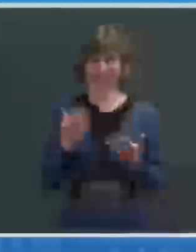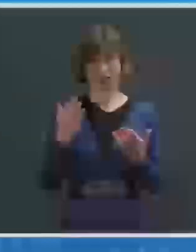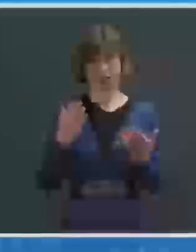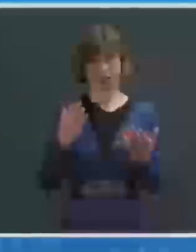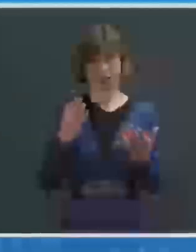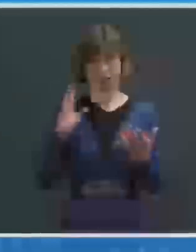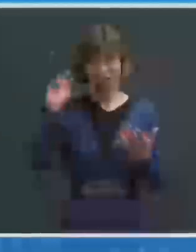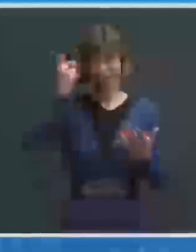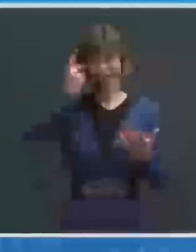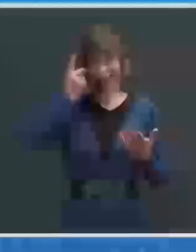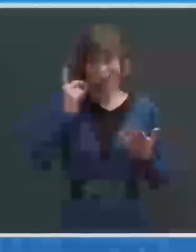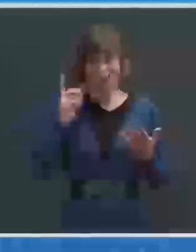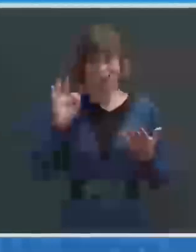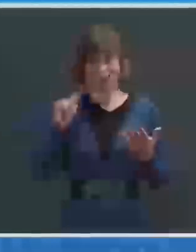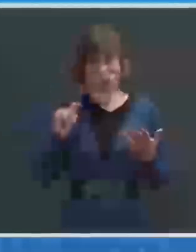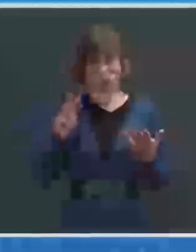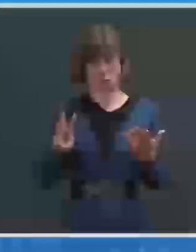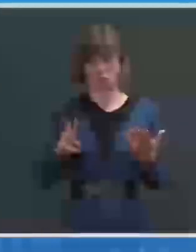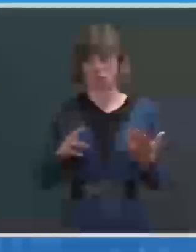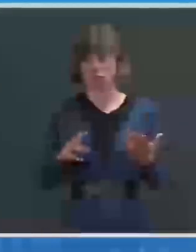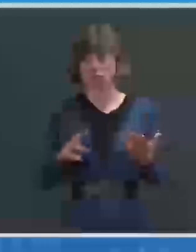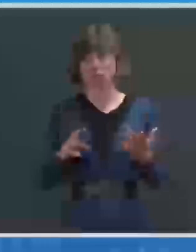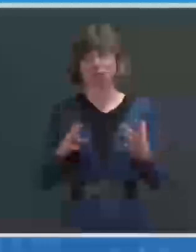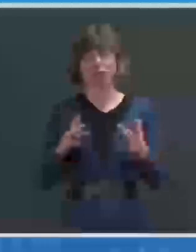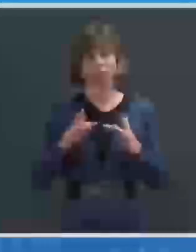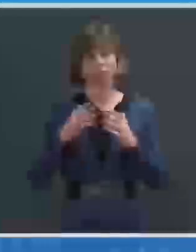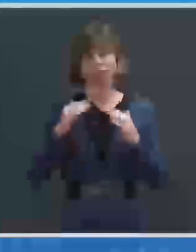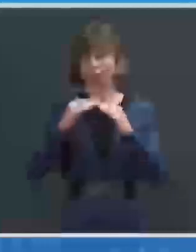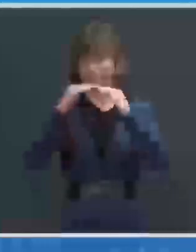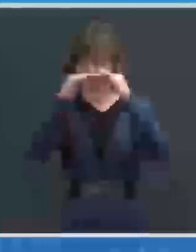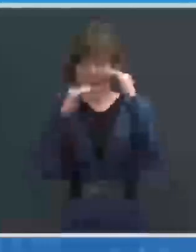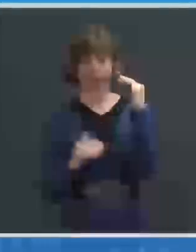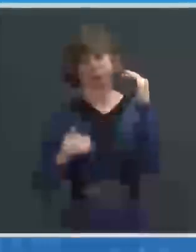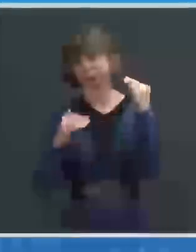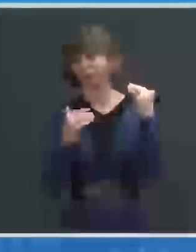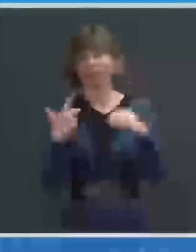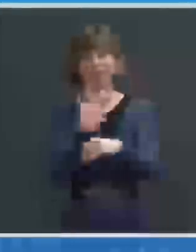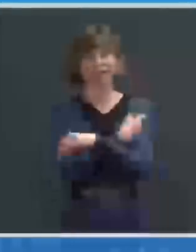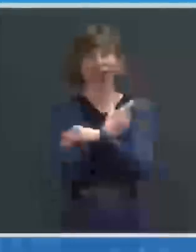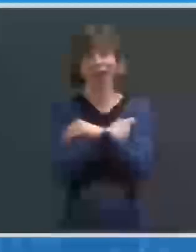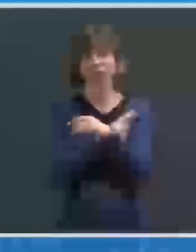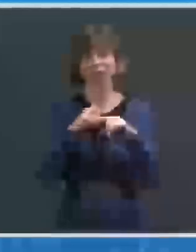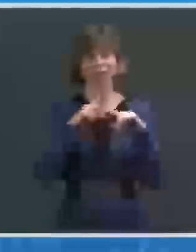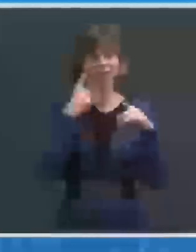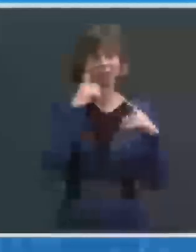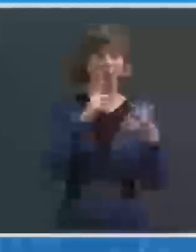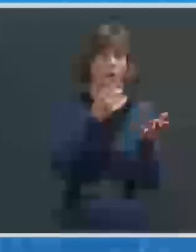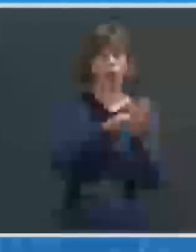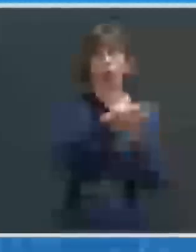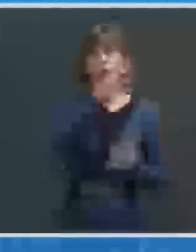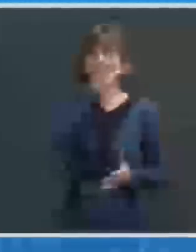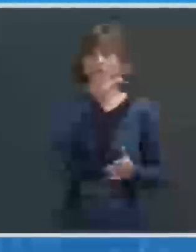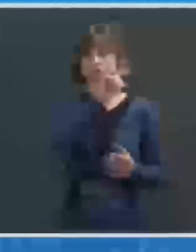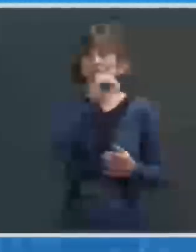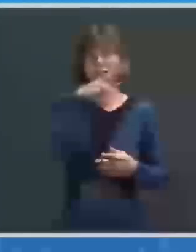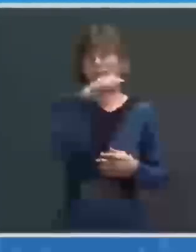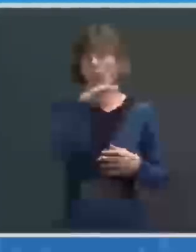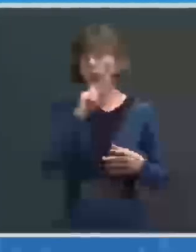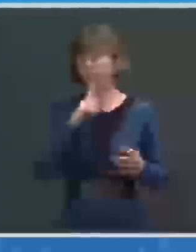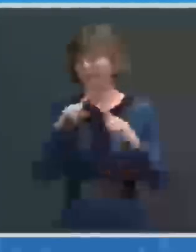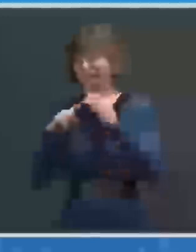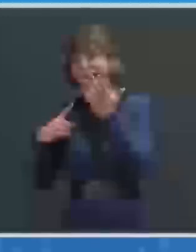Worth, the gap between vaccinations in affluent zip codes versus underserved zip codes is actually getting worse. So